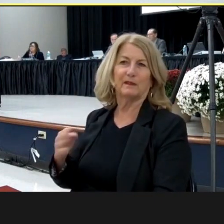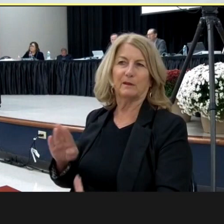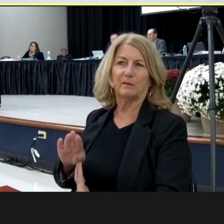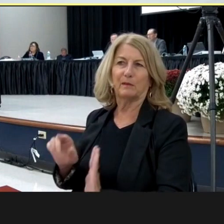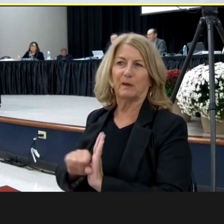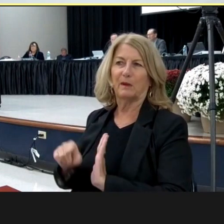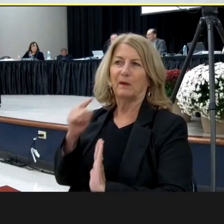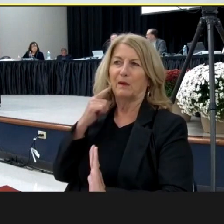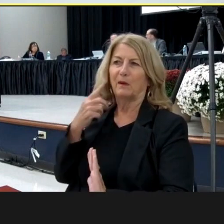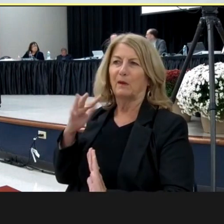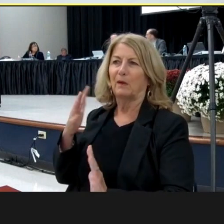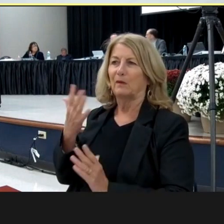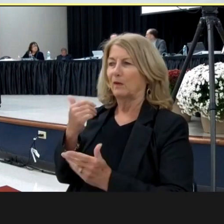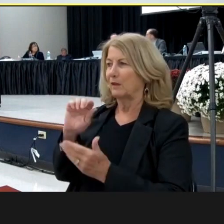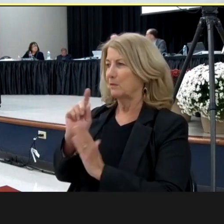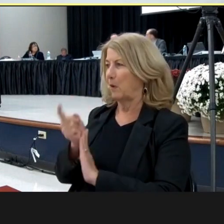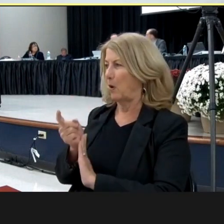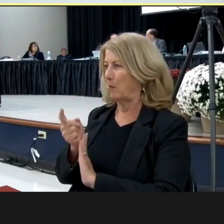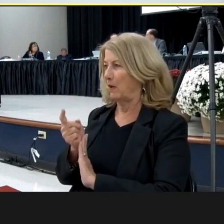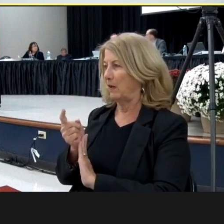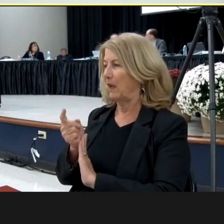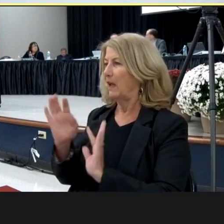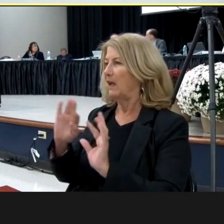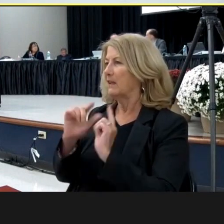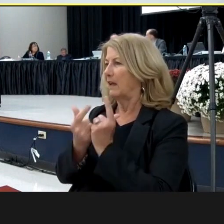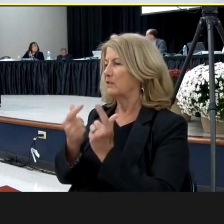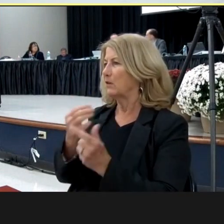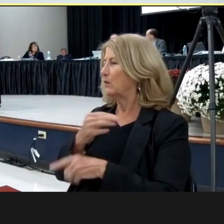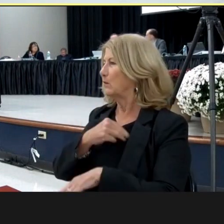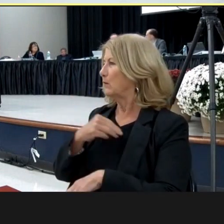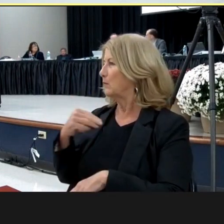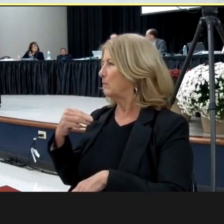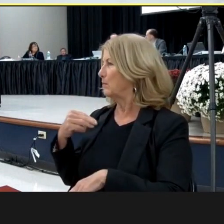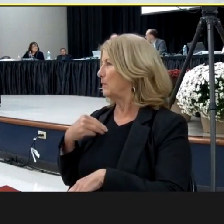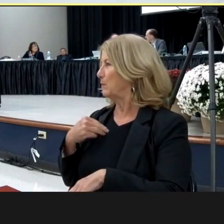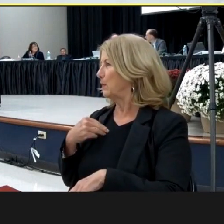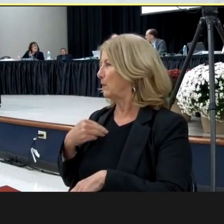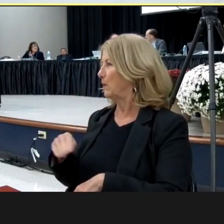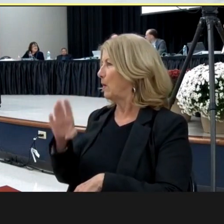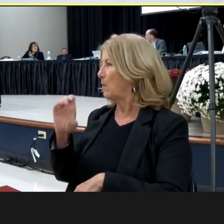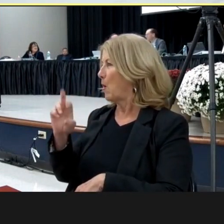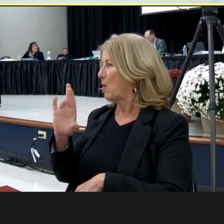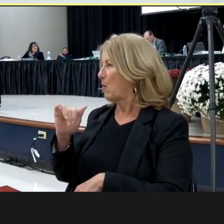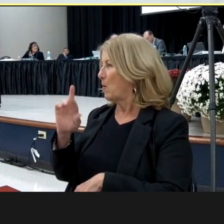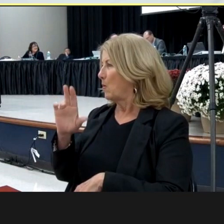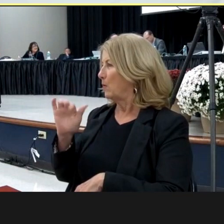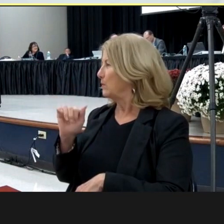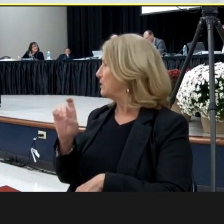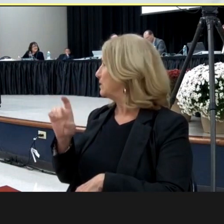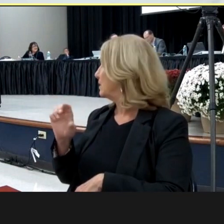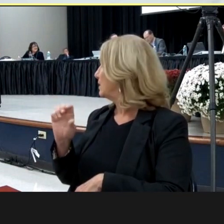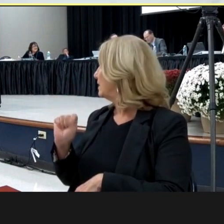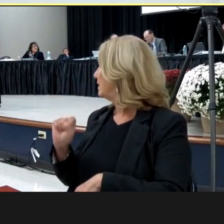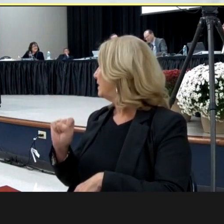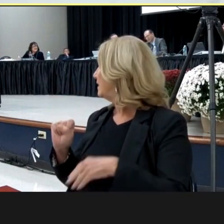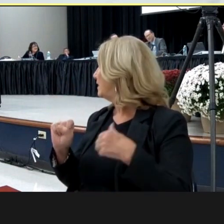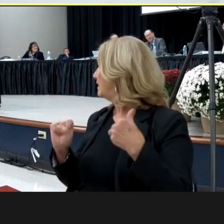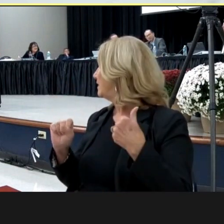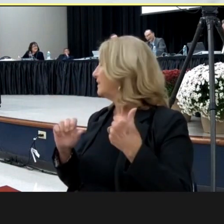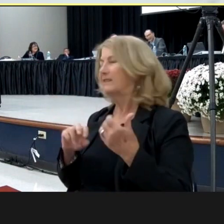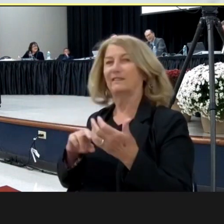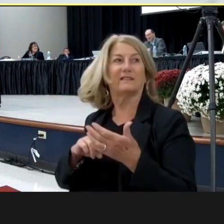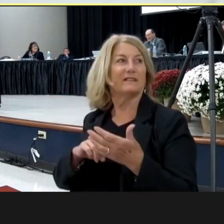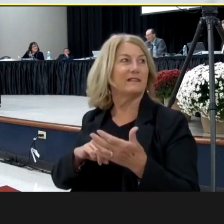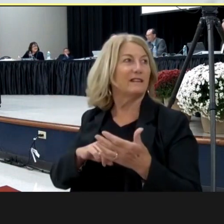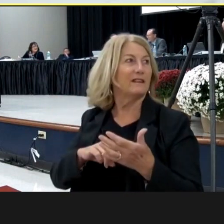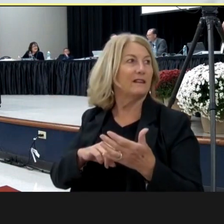This moment, Councilmember Borderoud's infamous stand-up act. We'll let him do some stand-up. Can you do 5 minutes? Do you